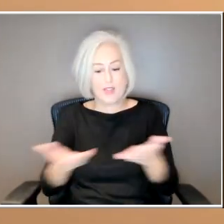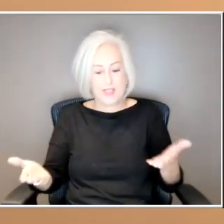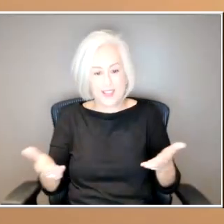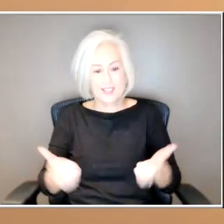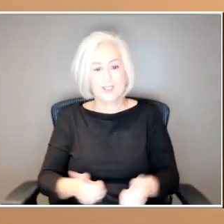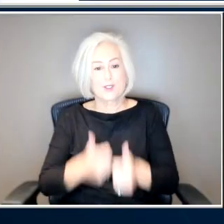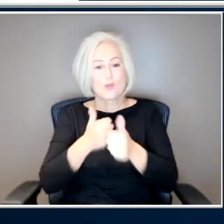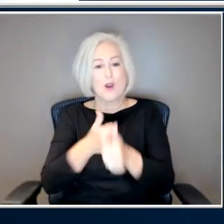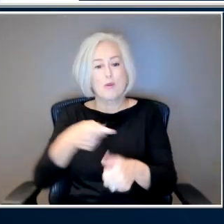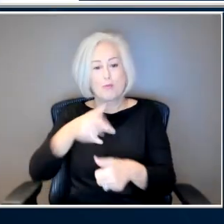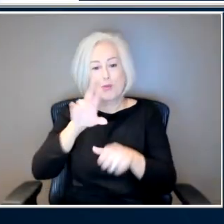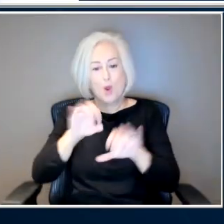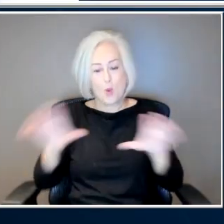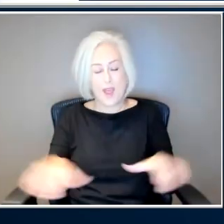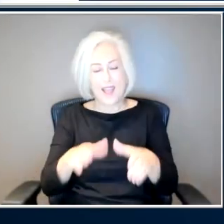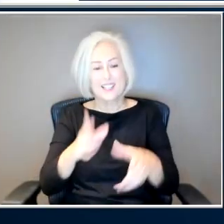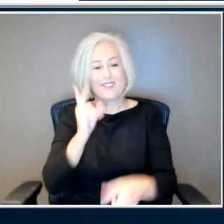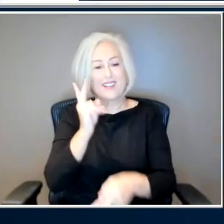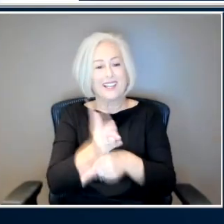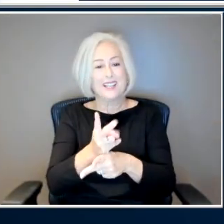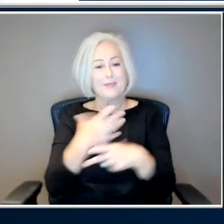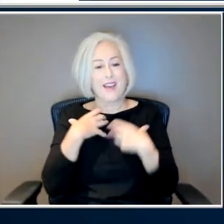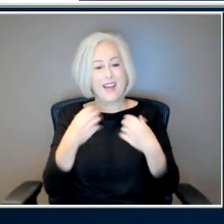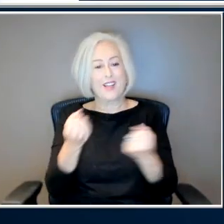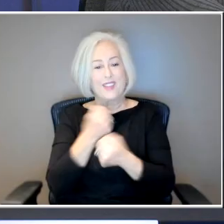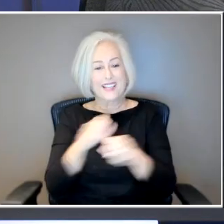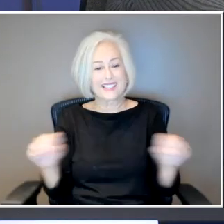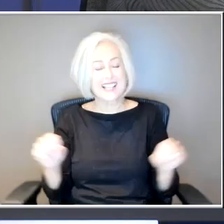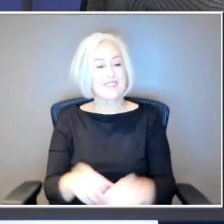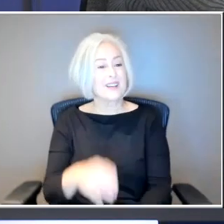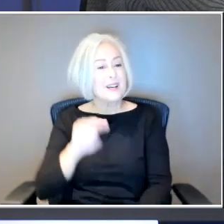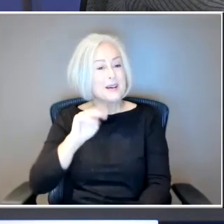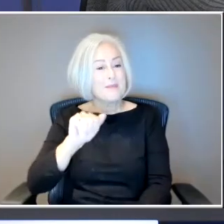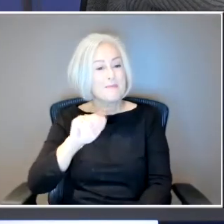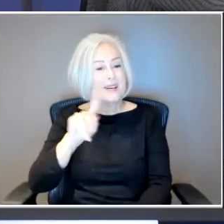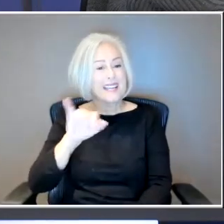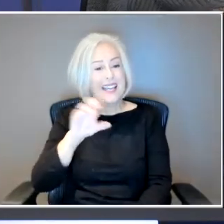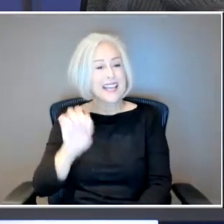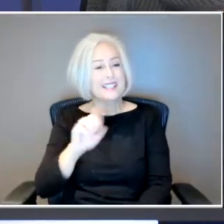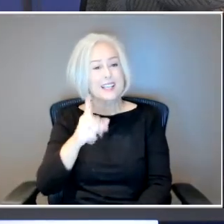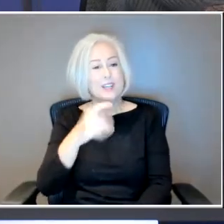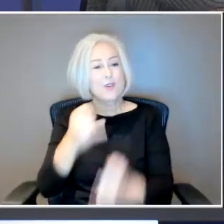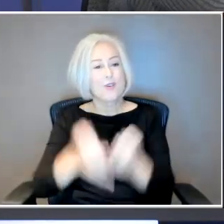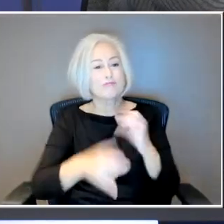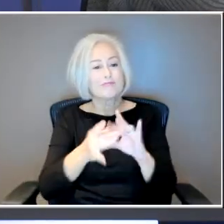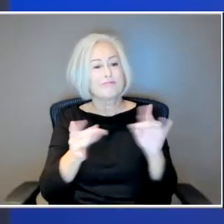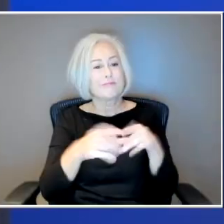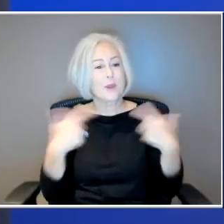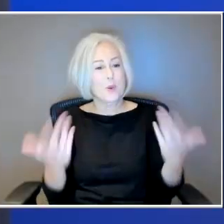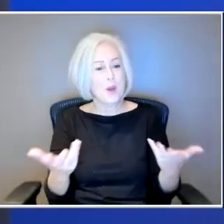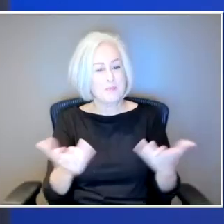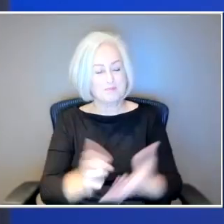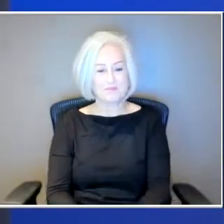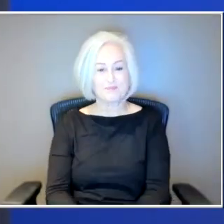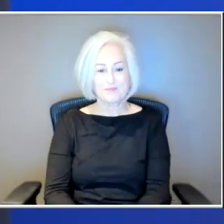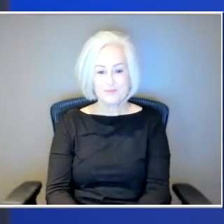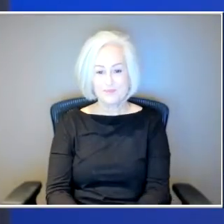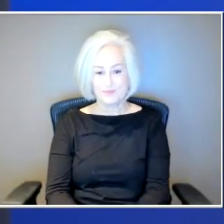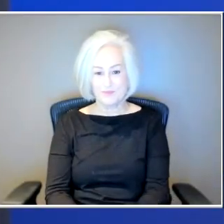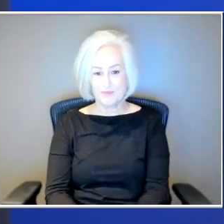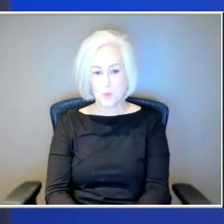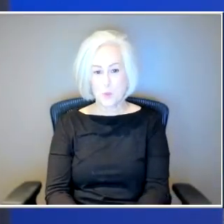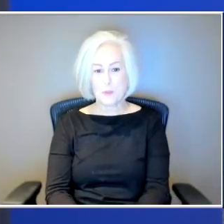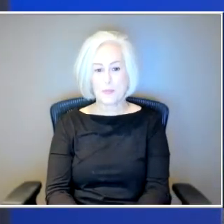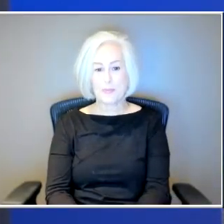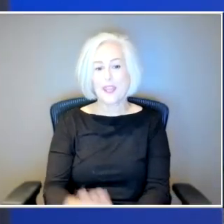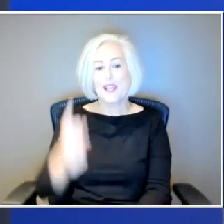and safe. Great info this morning. Thank you so much. Mackenzie, what is the big takeaway from your story? I would say it's, think of it